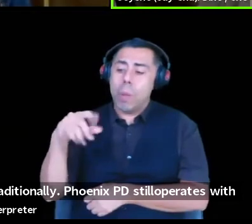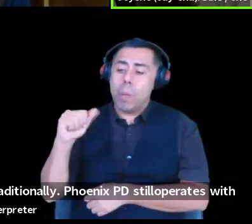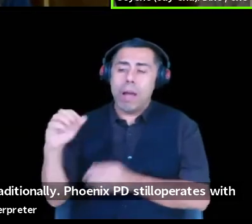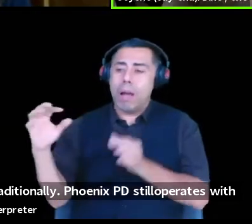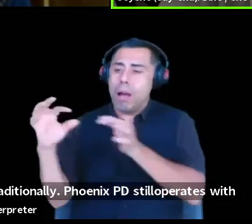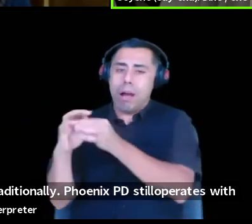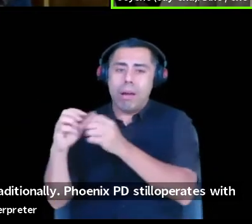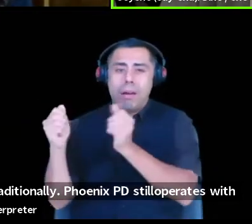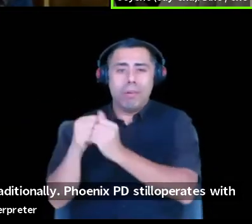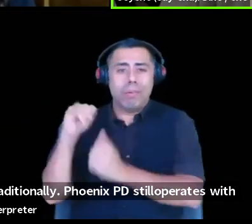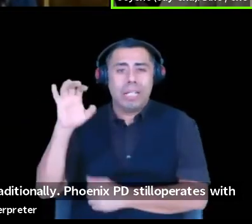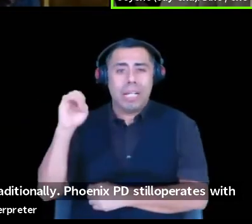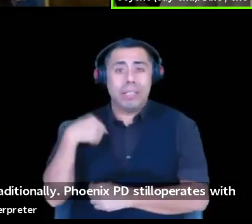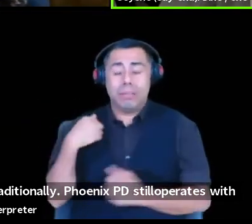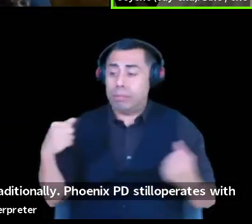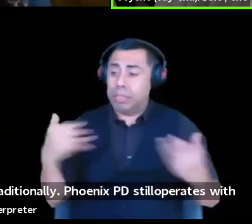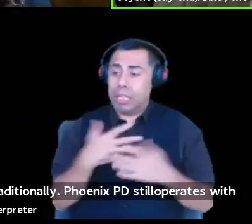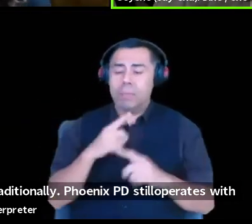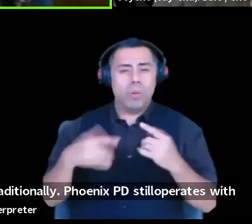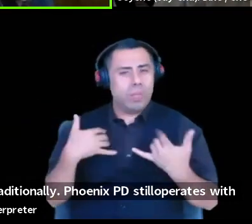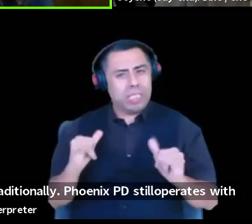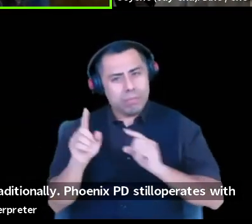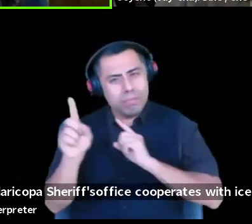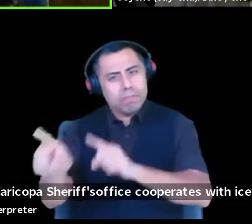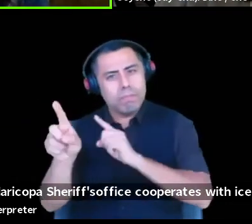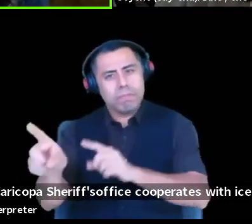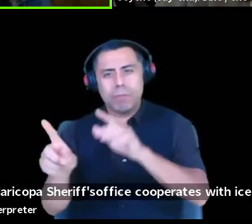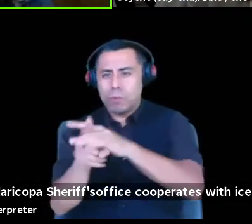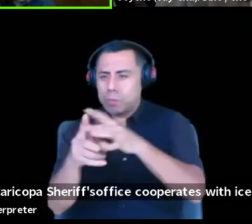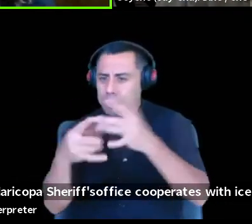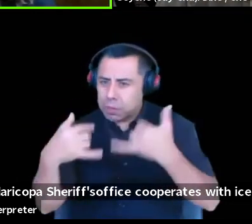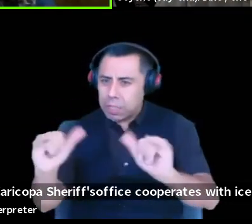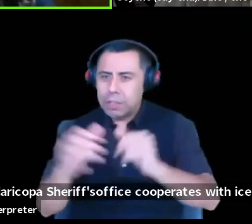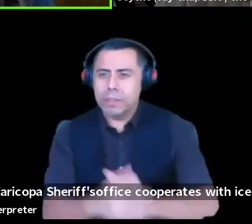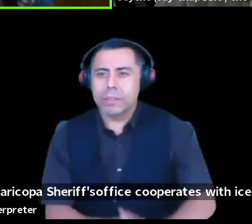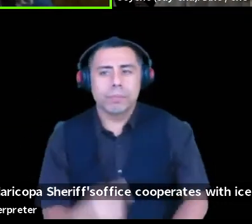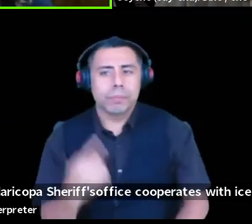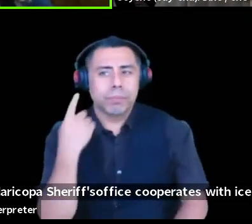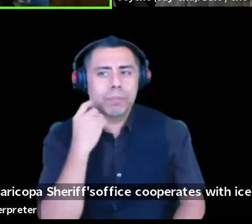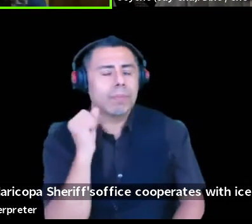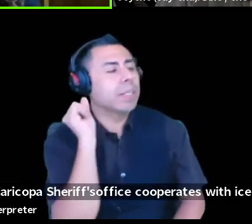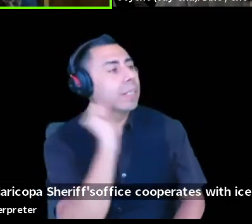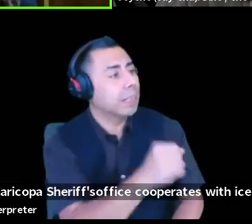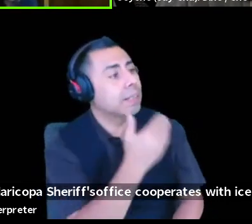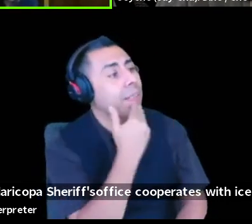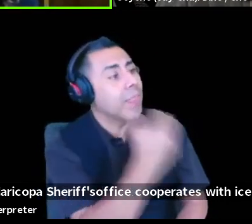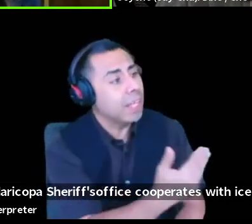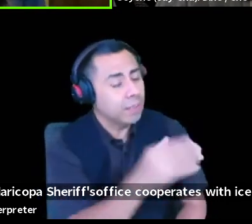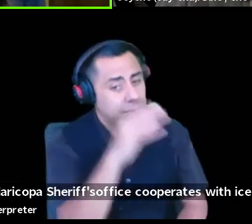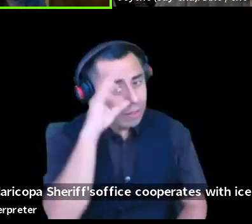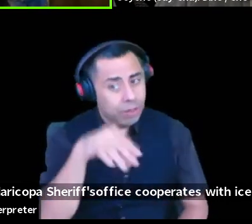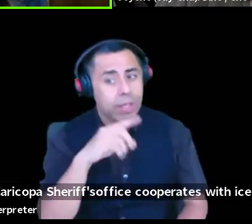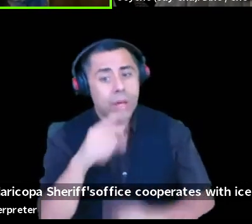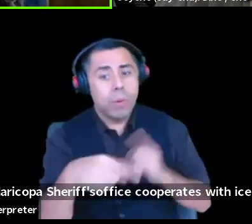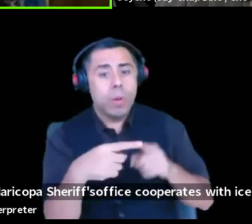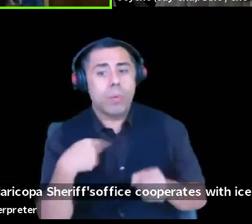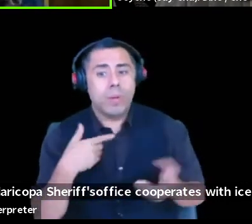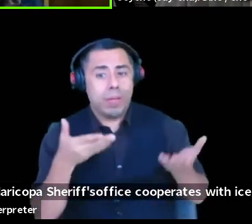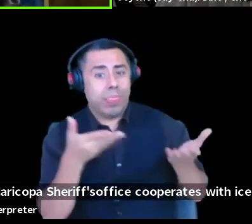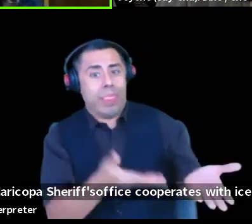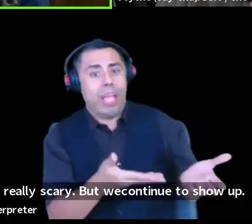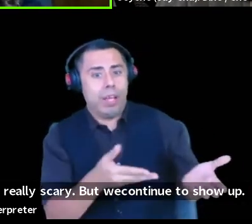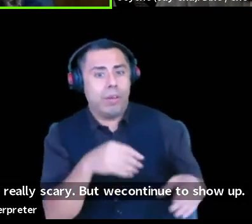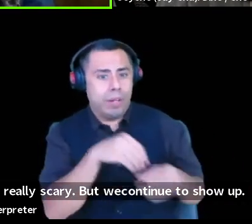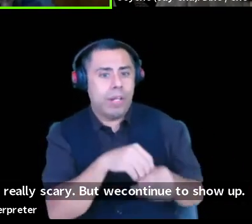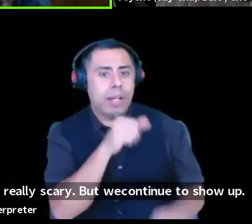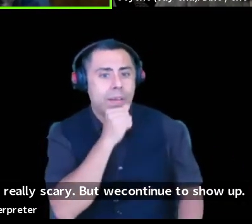continue to show up. Yes, thank you. And I gotta say, when we were in Arizona, we heard so many stories of,